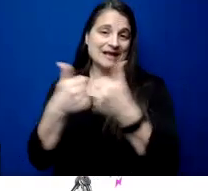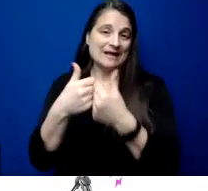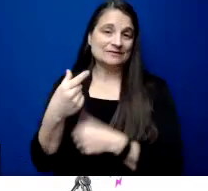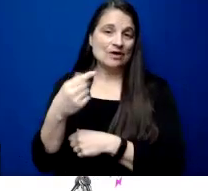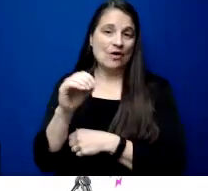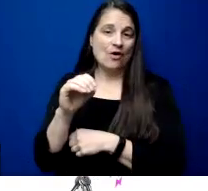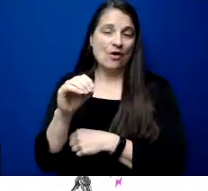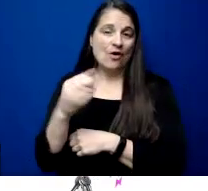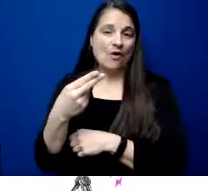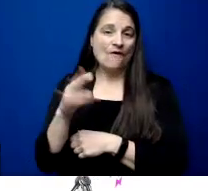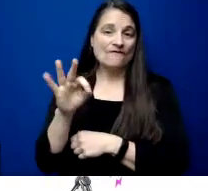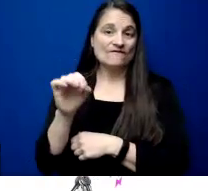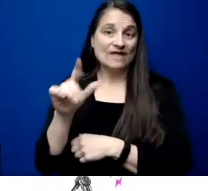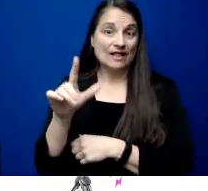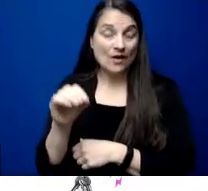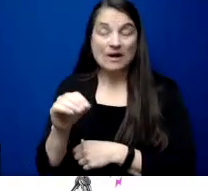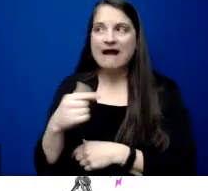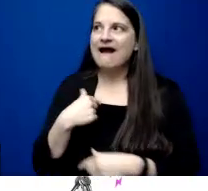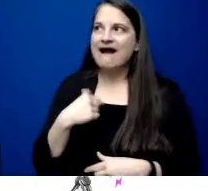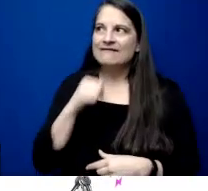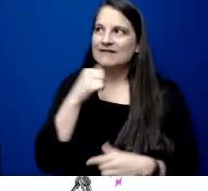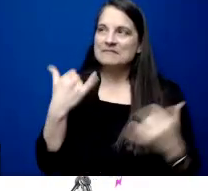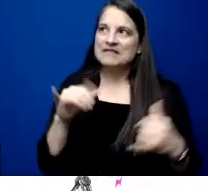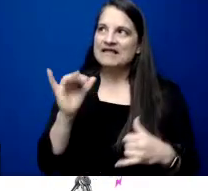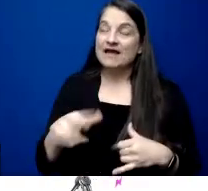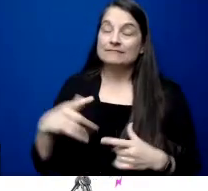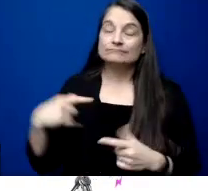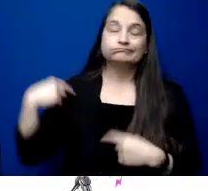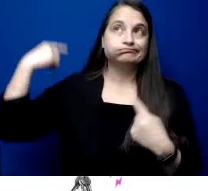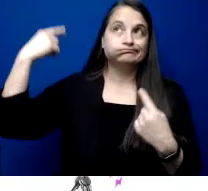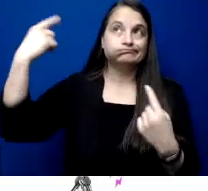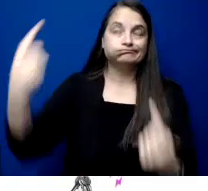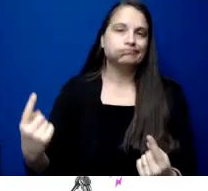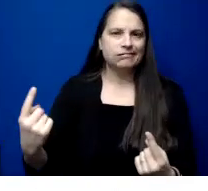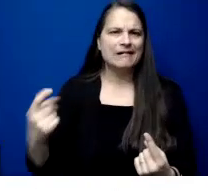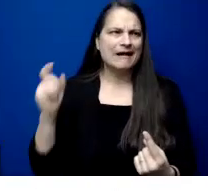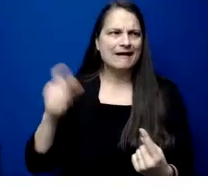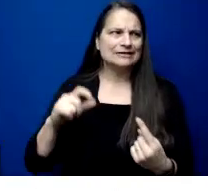in a long, long, long time. That sounds like a fun one to get out again.